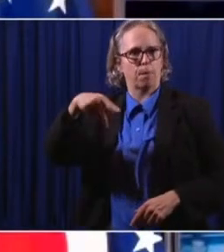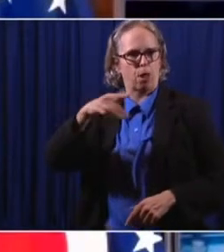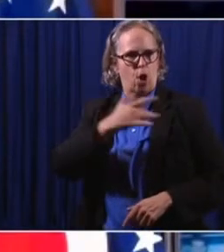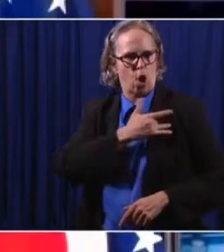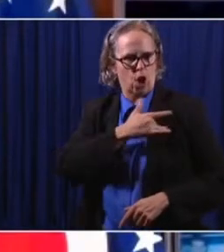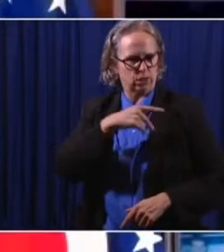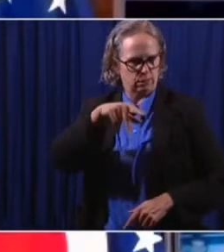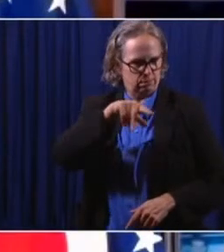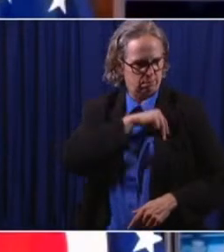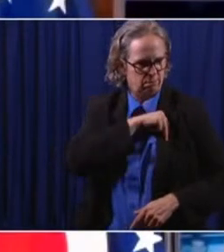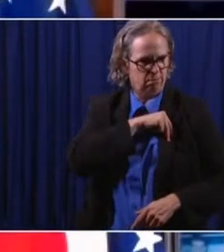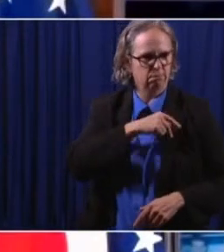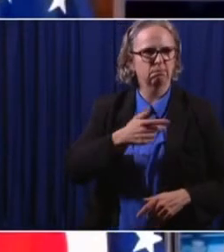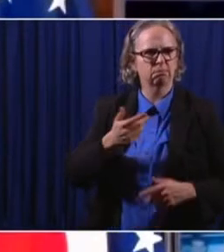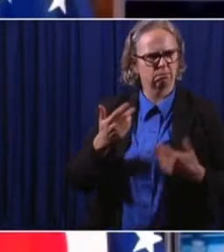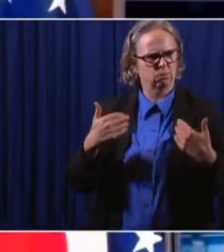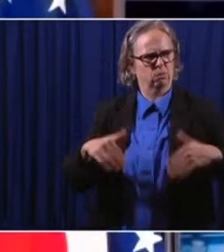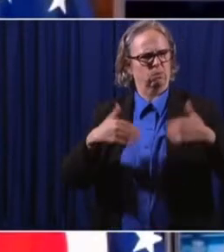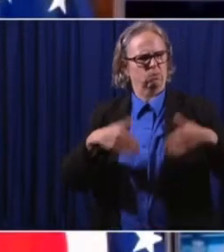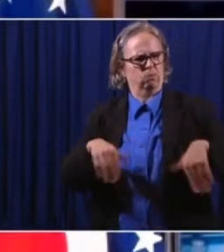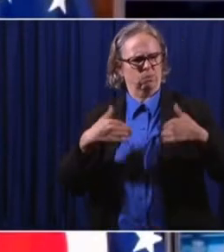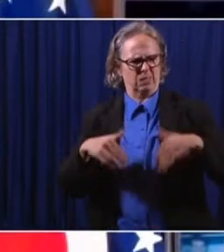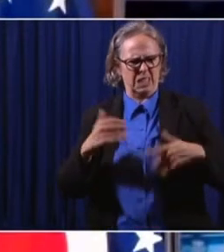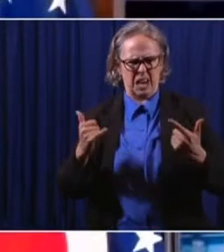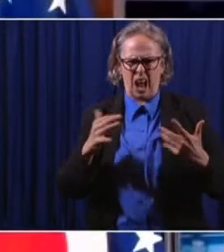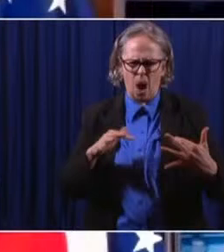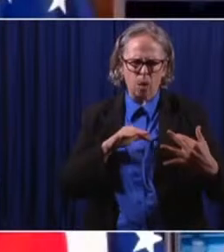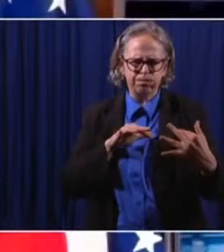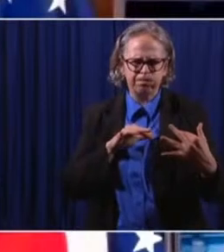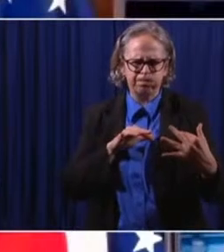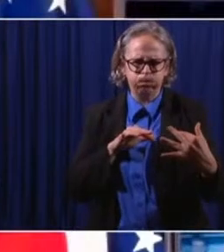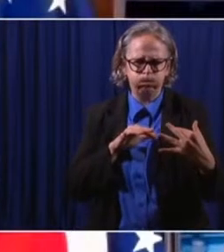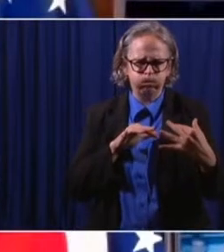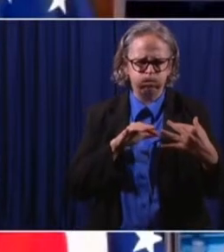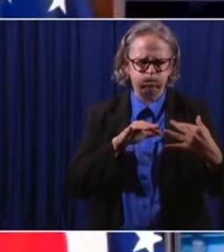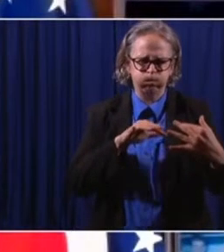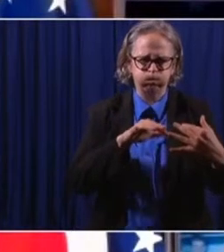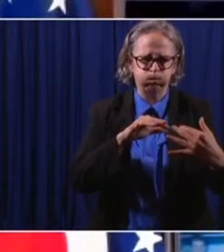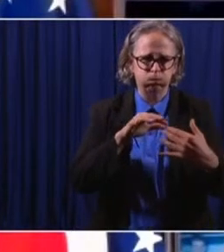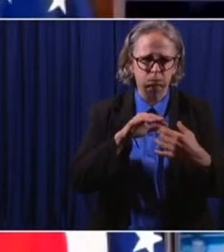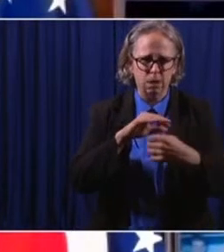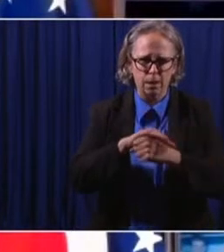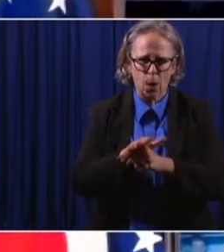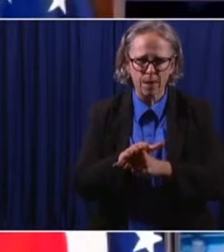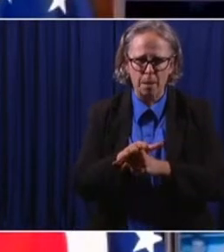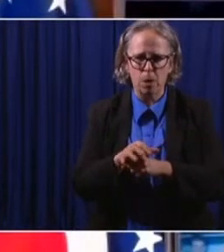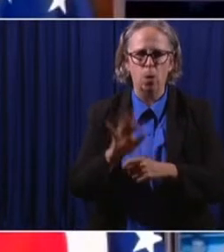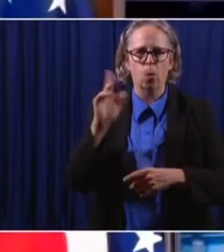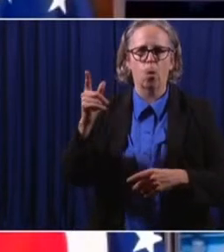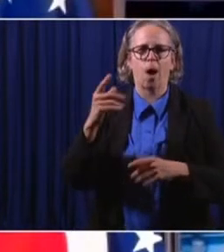against the coronavirus, Jim has a little message that he recorded for us that we'd like to share right now.